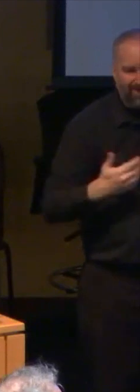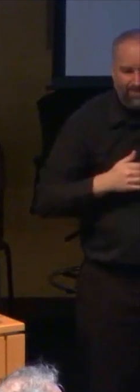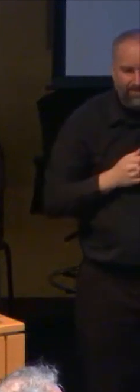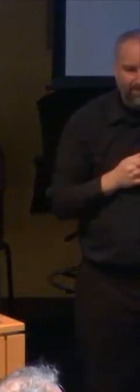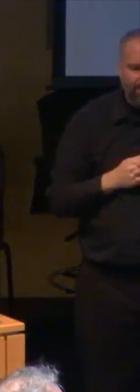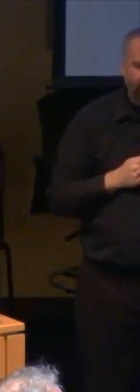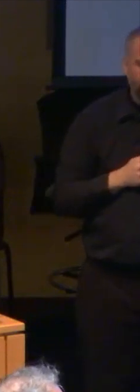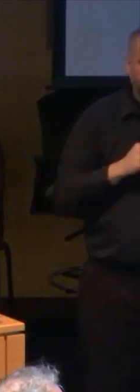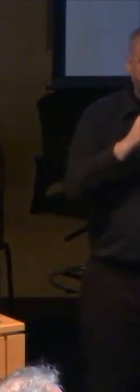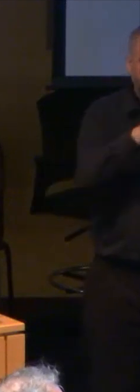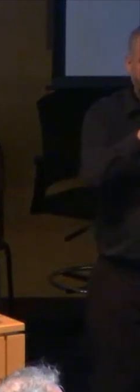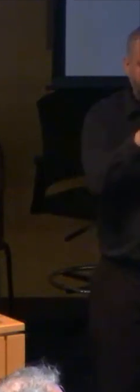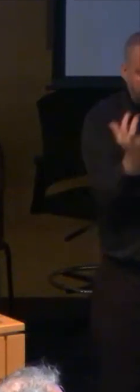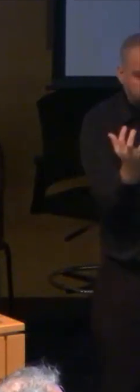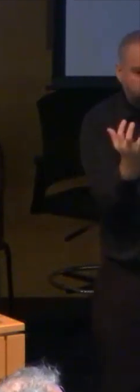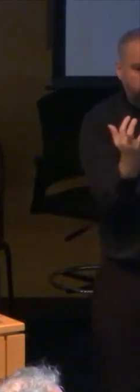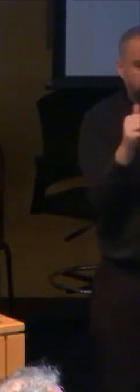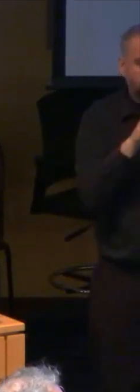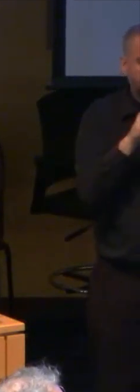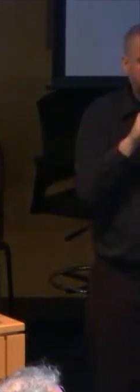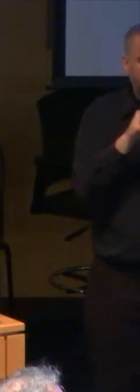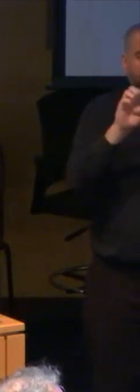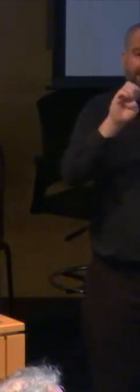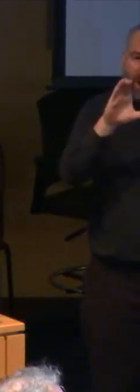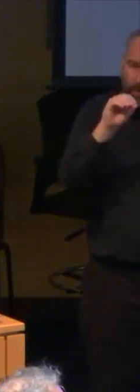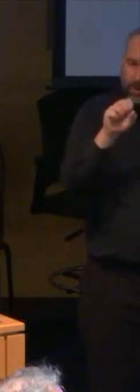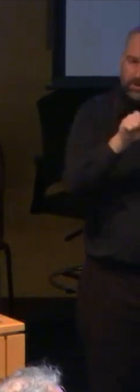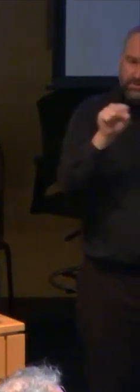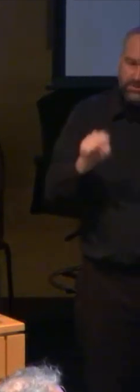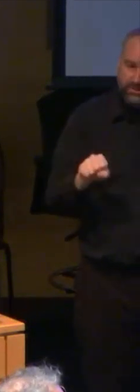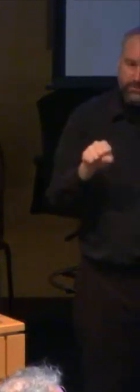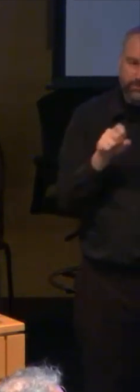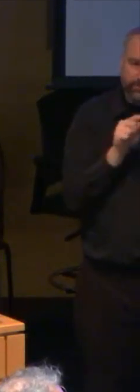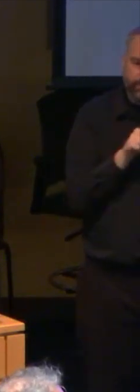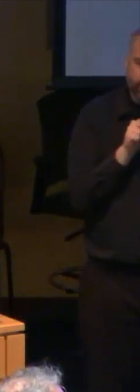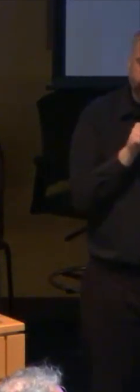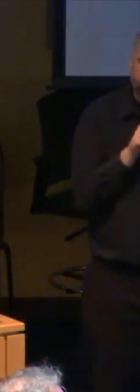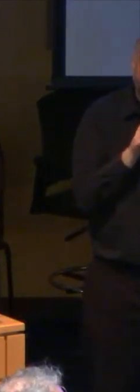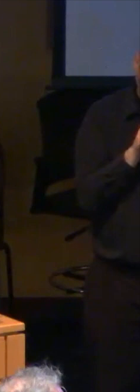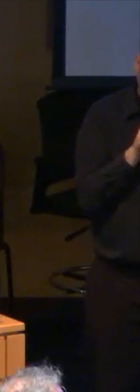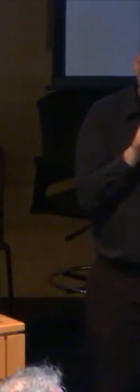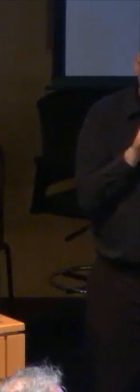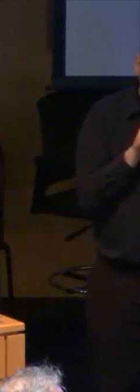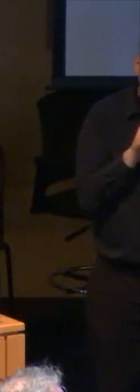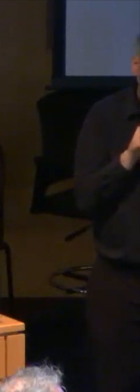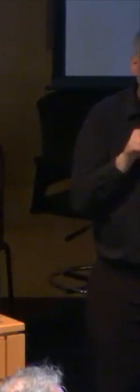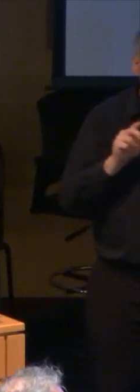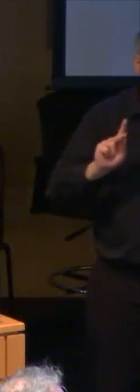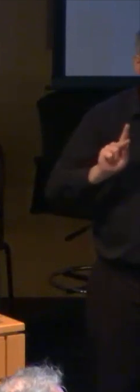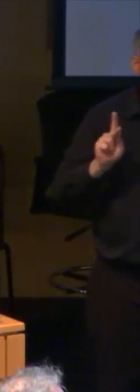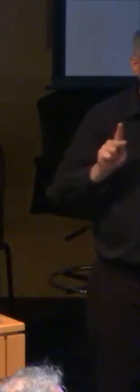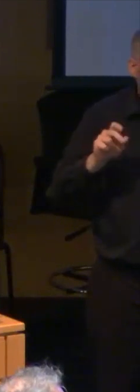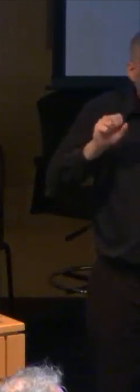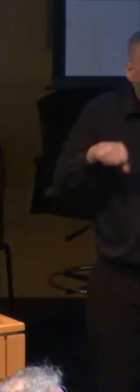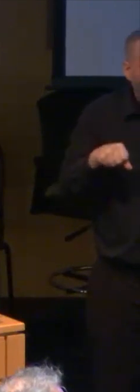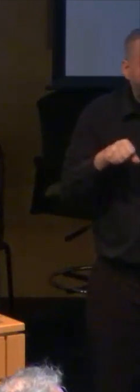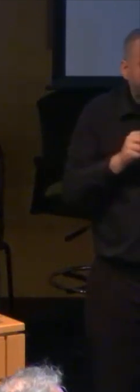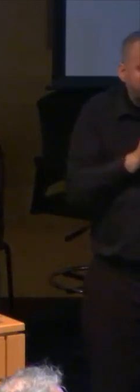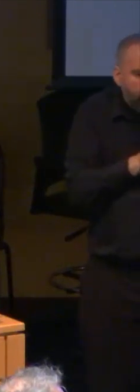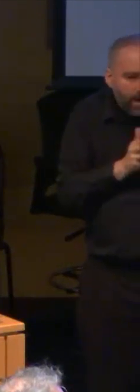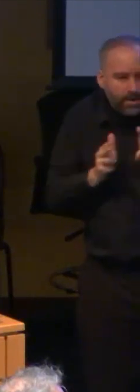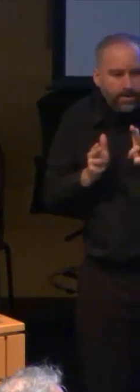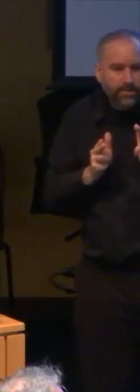the ecosystems, their ability to hunt, travel over the sea ice are much bigger issues right now.